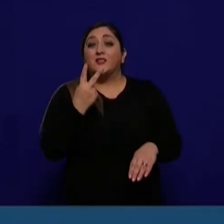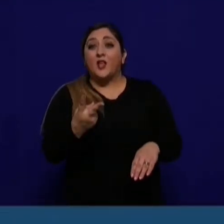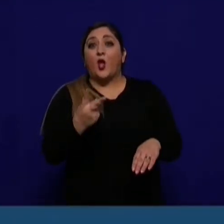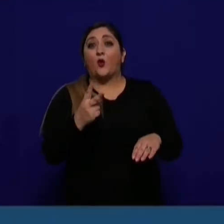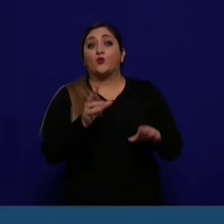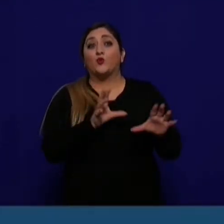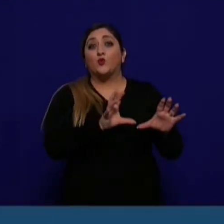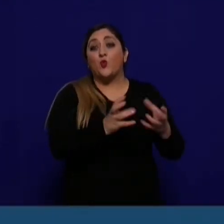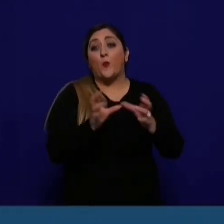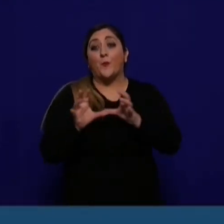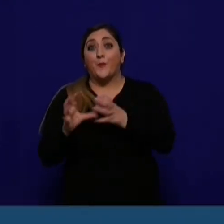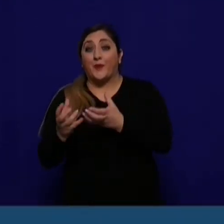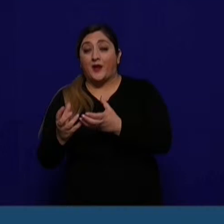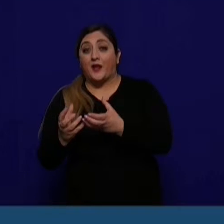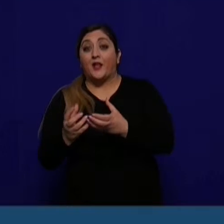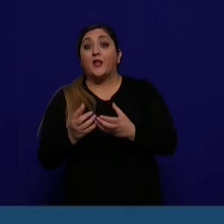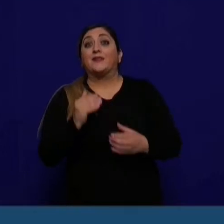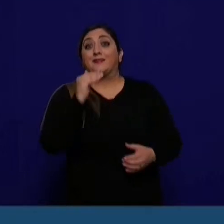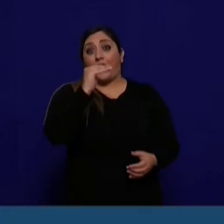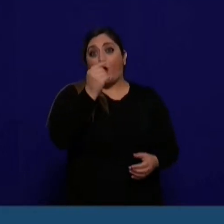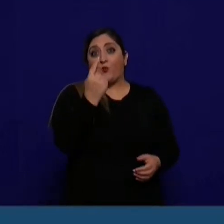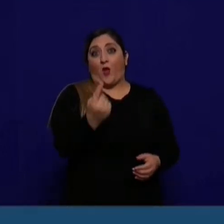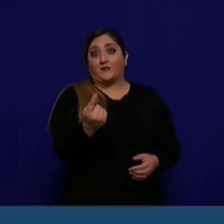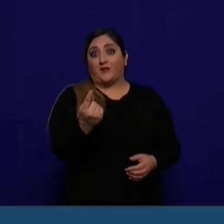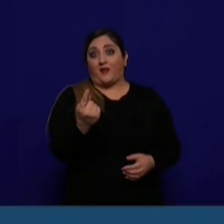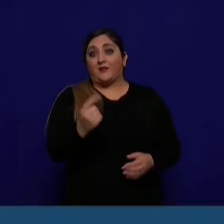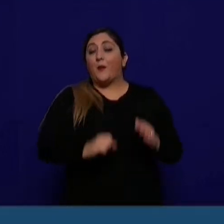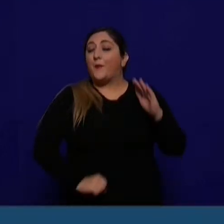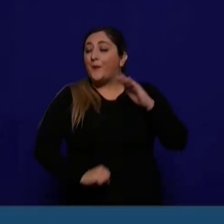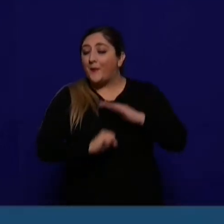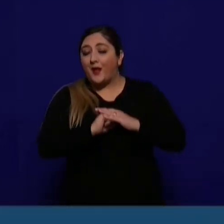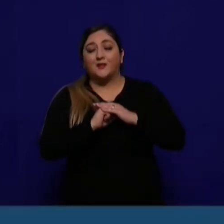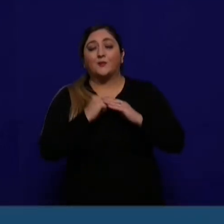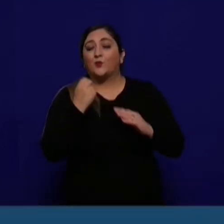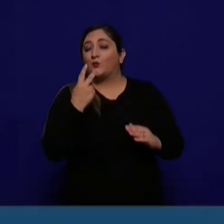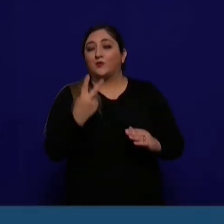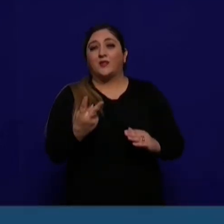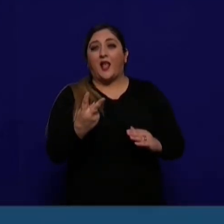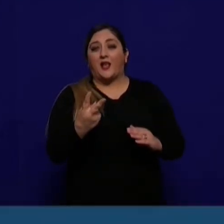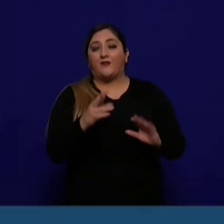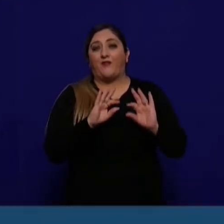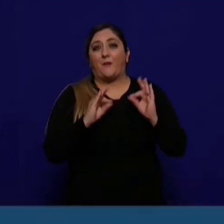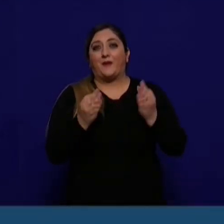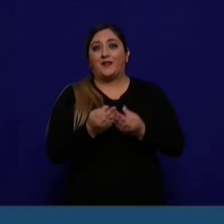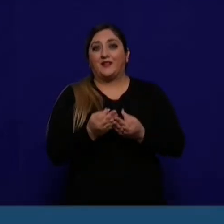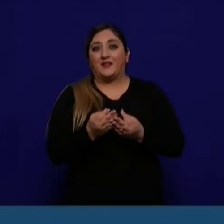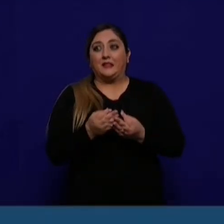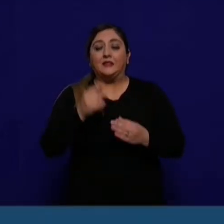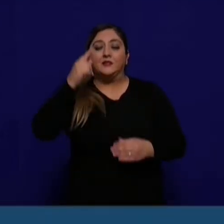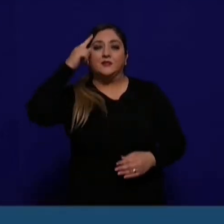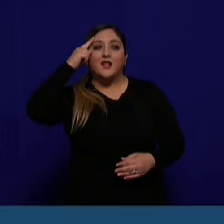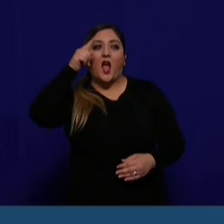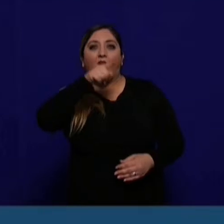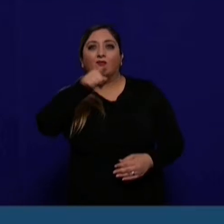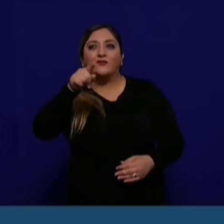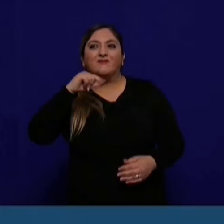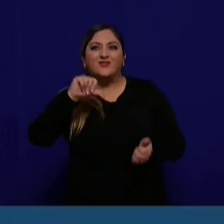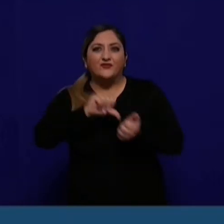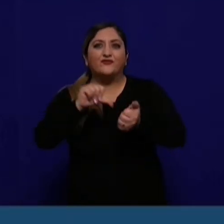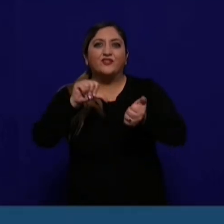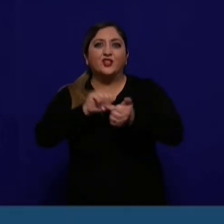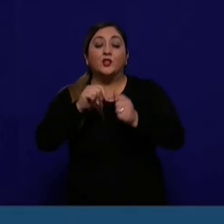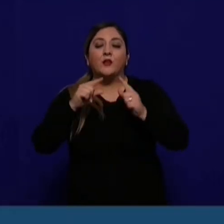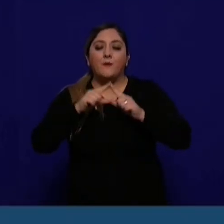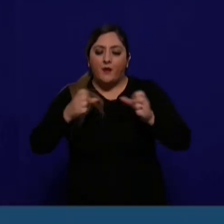households fl-istess dar. Nifmu li d-dinja situazzjoni li mhijiex kif jixtieqha persuni, però importanti li aħna